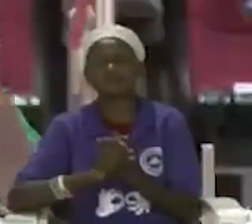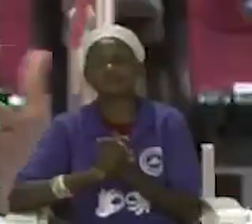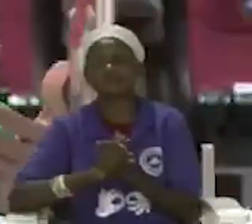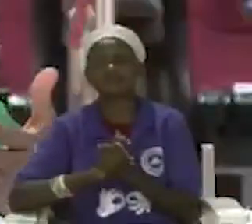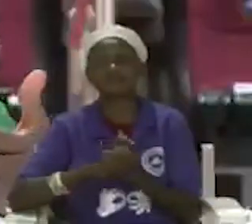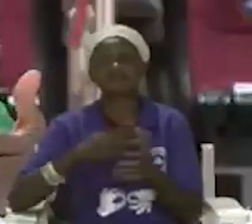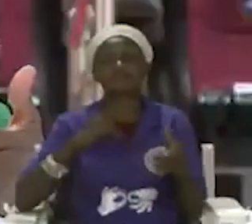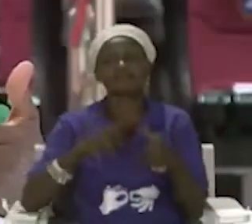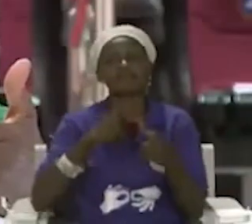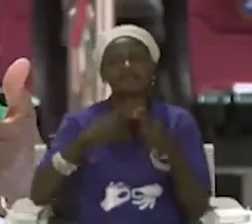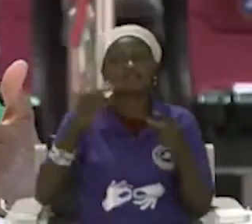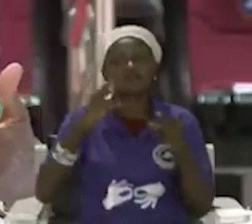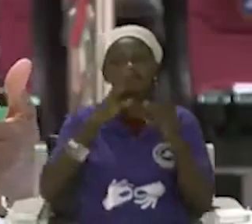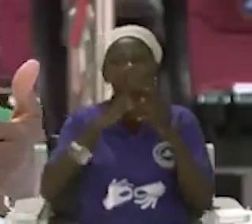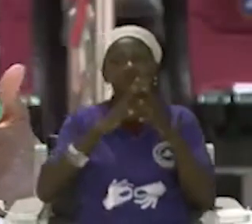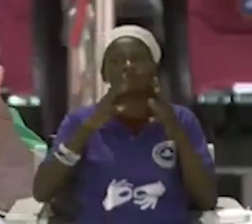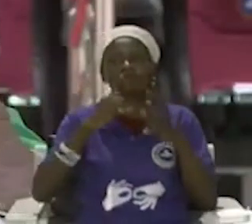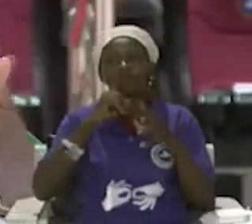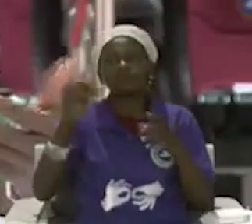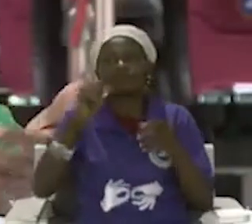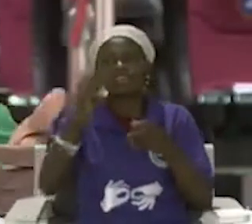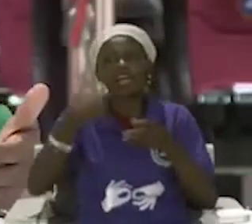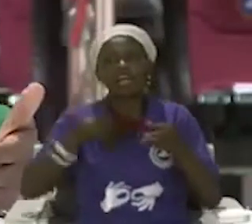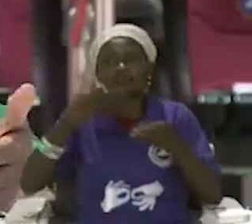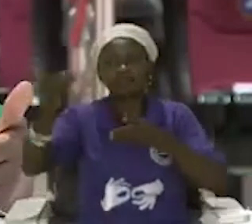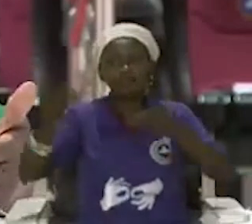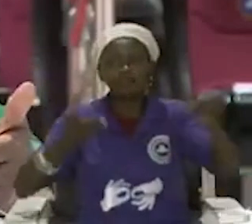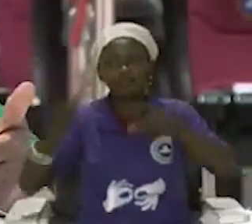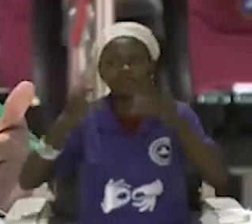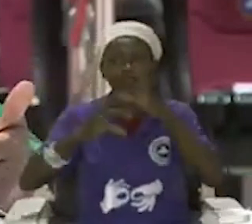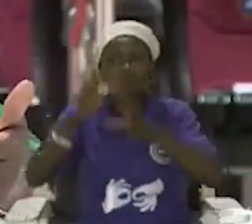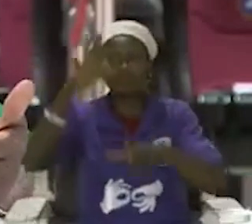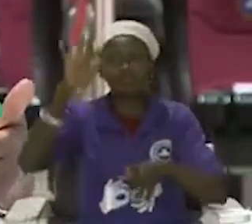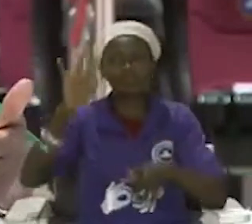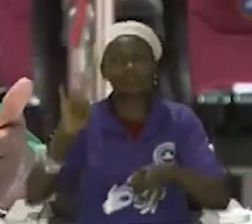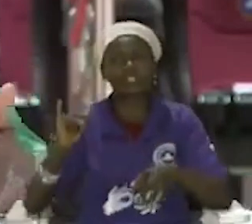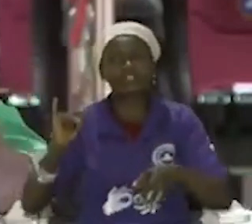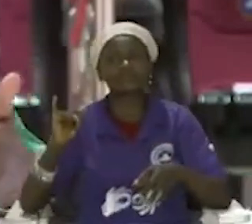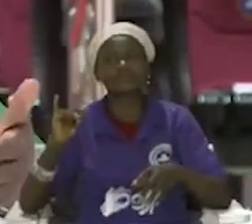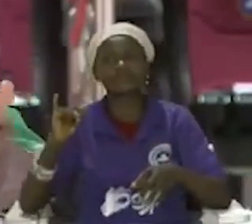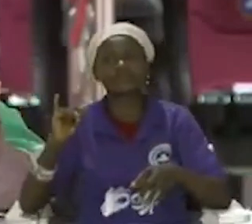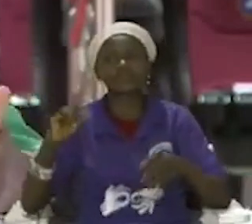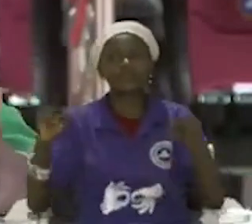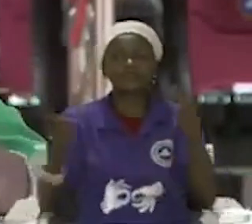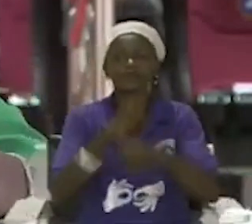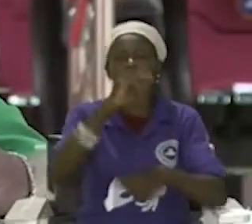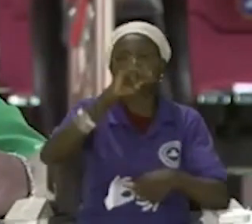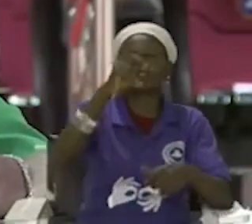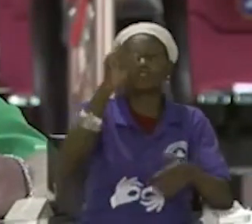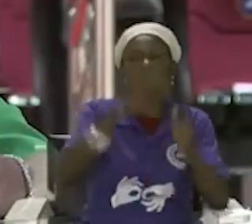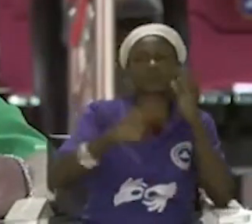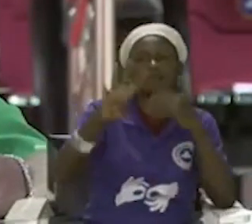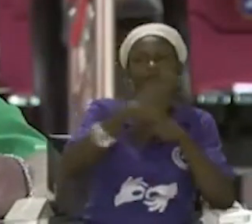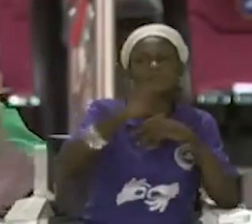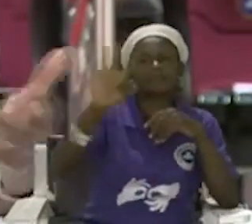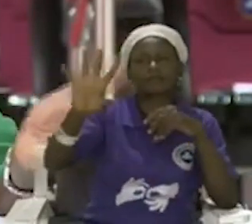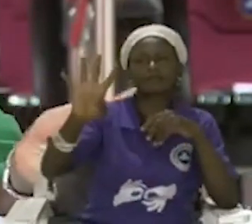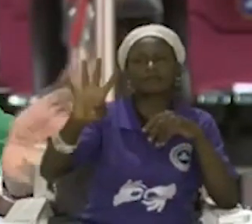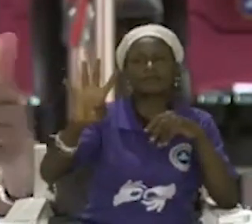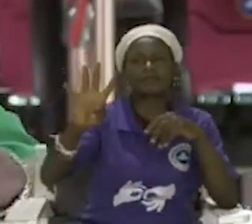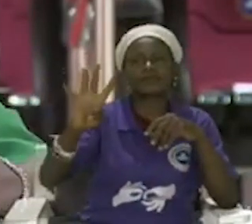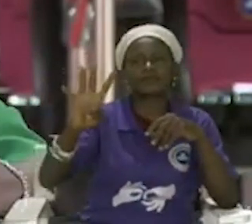And then, of course, you can have dominion spiritually. 1 John chapter 4, verse 4,